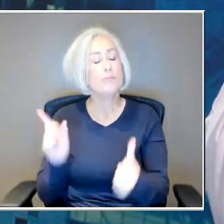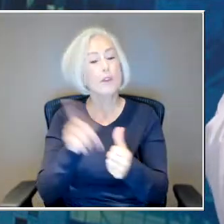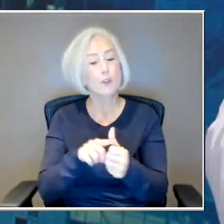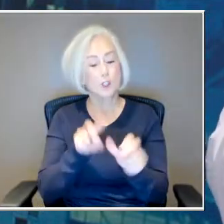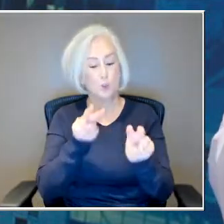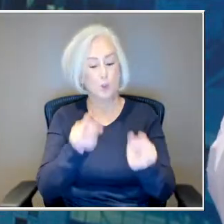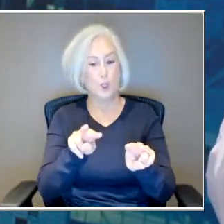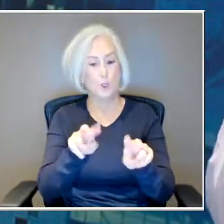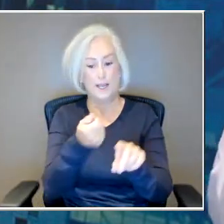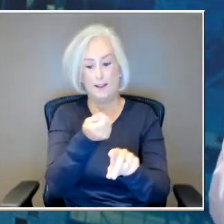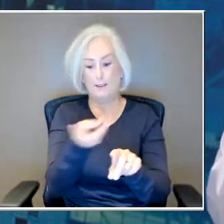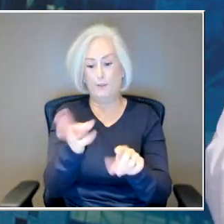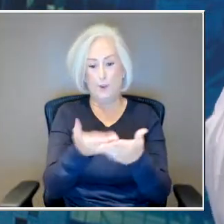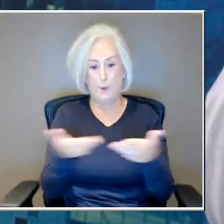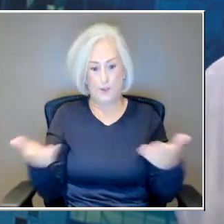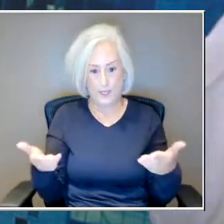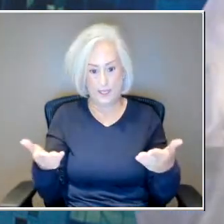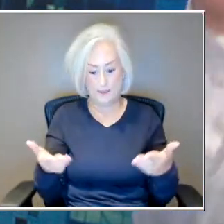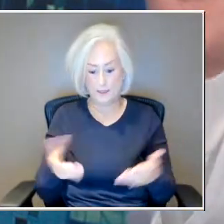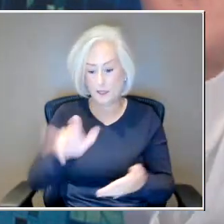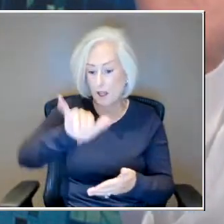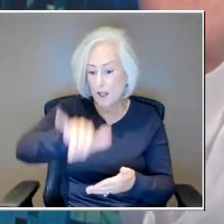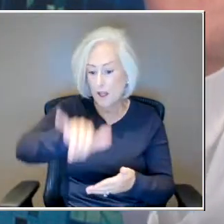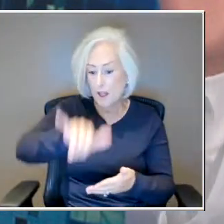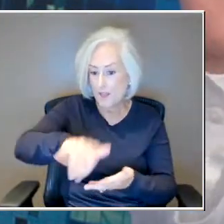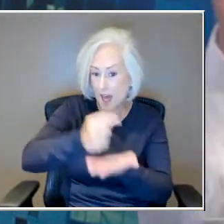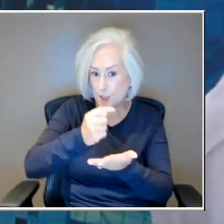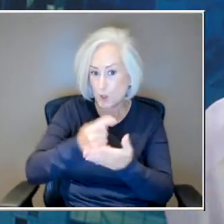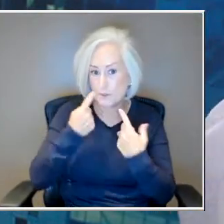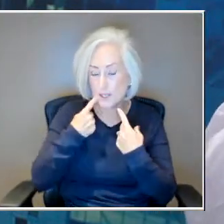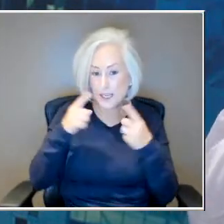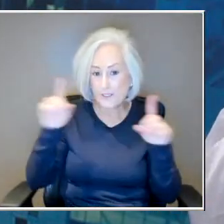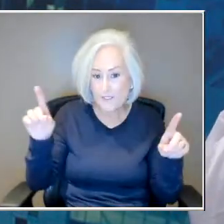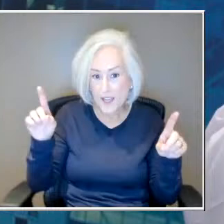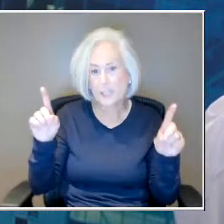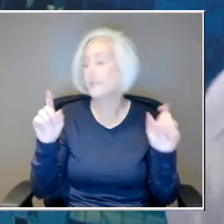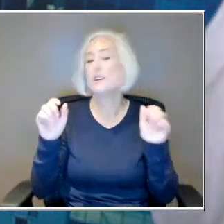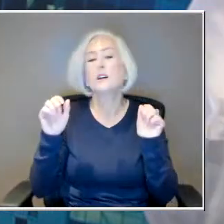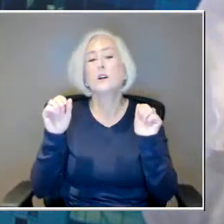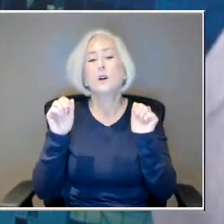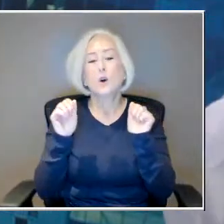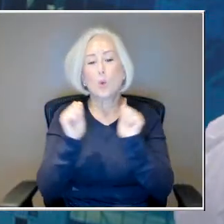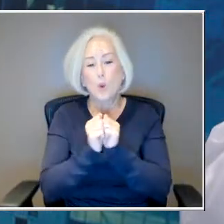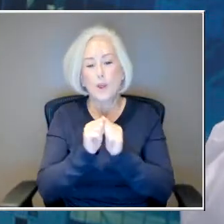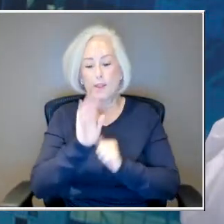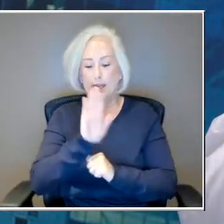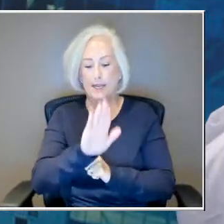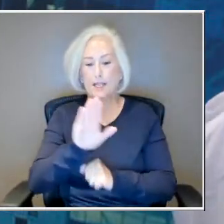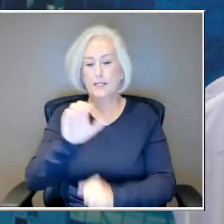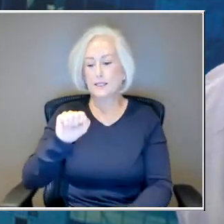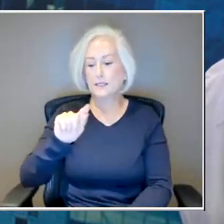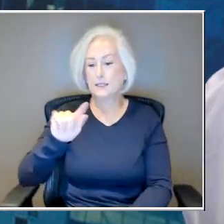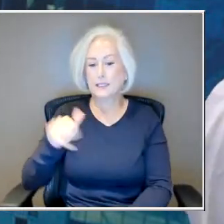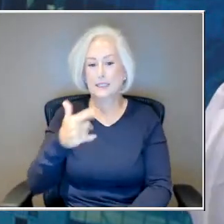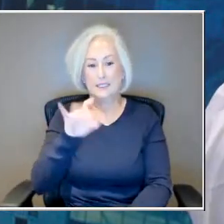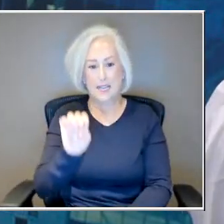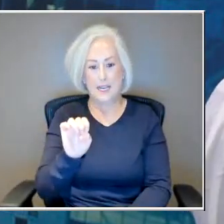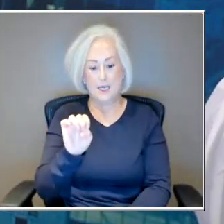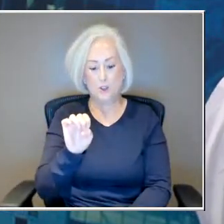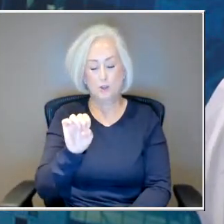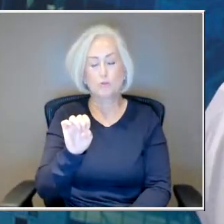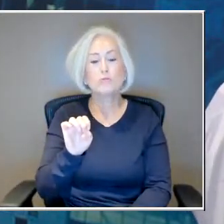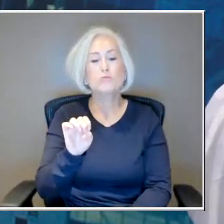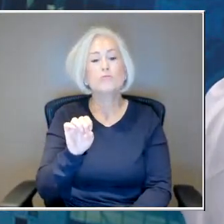we look is this treatment effective in Mr. Francais' stage? As we say, like when you get a lot of treatments, at this